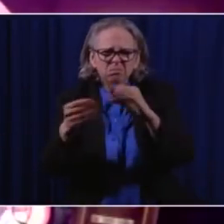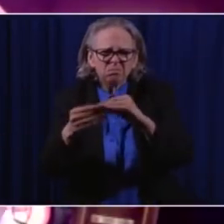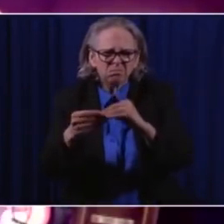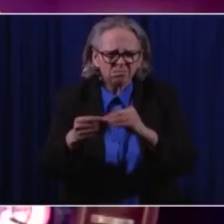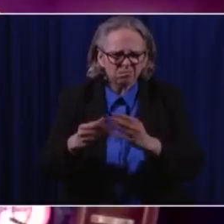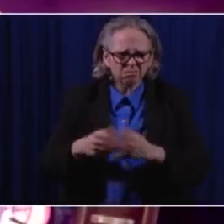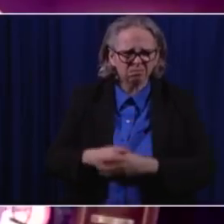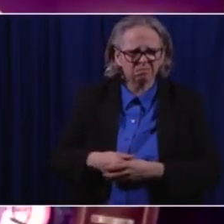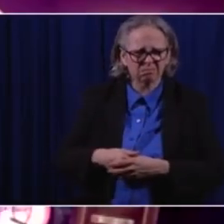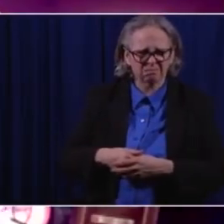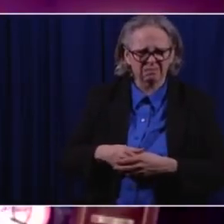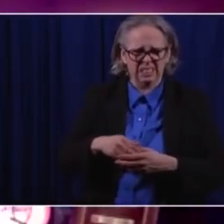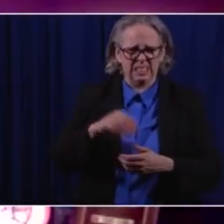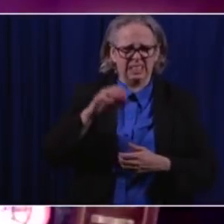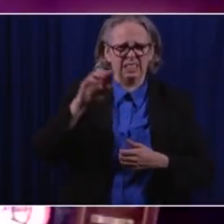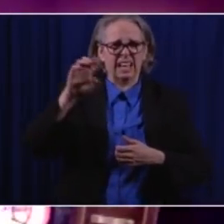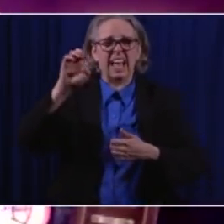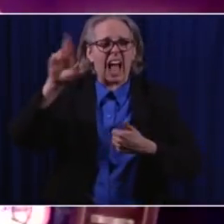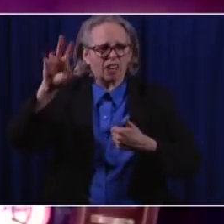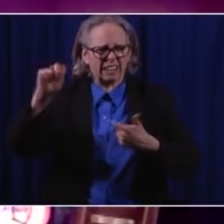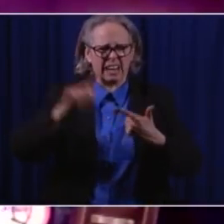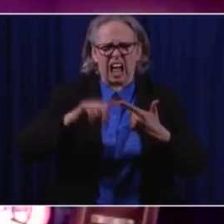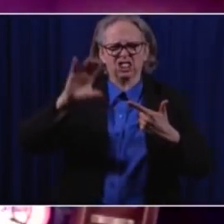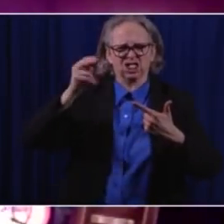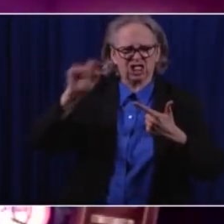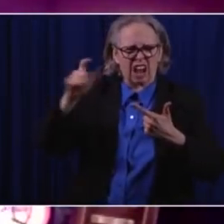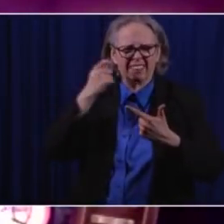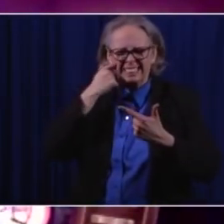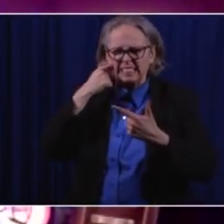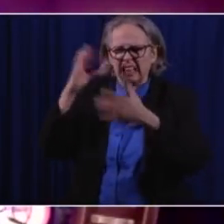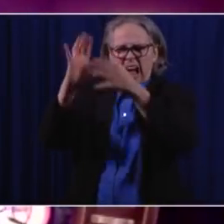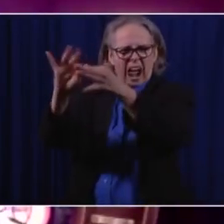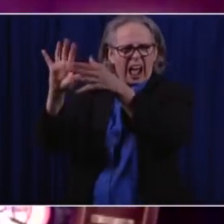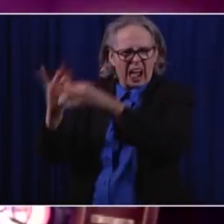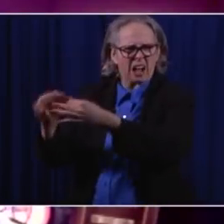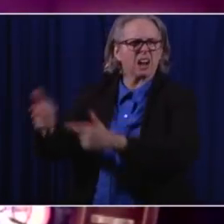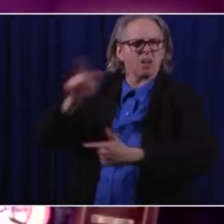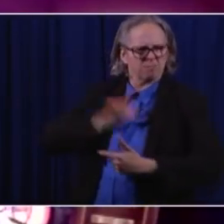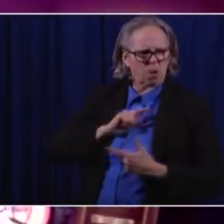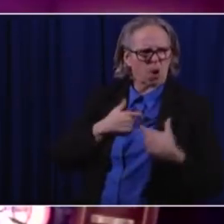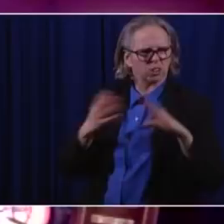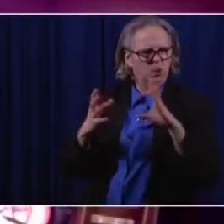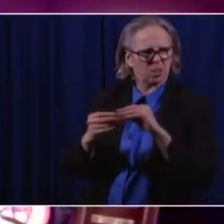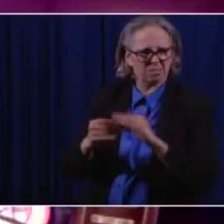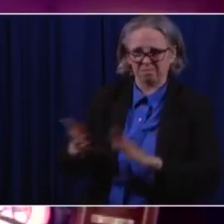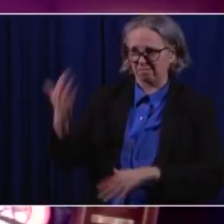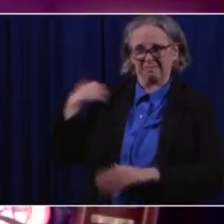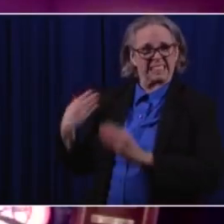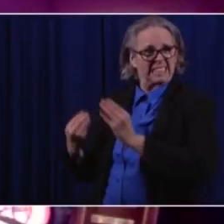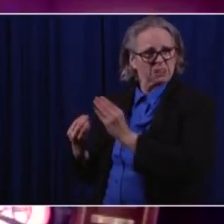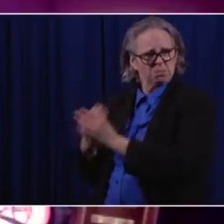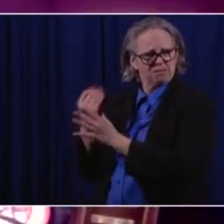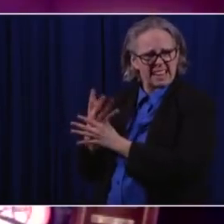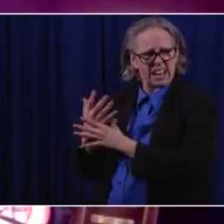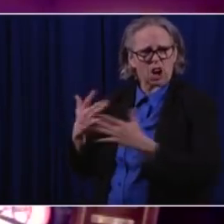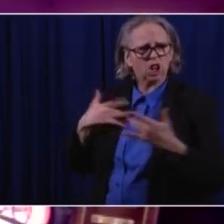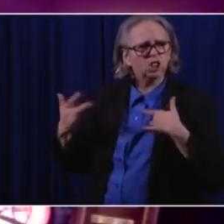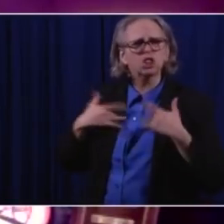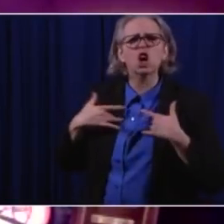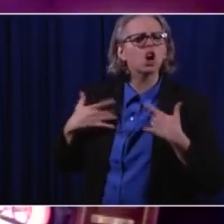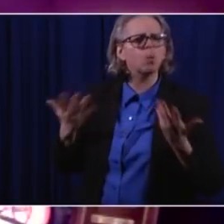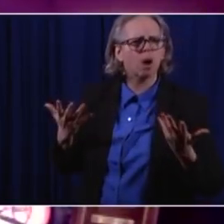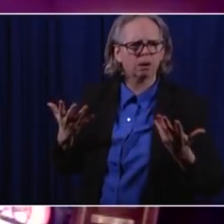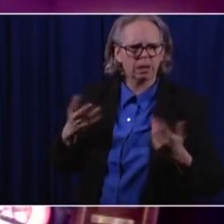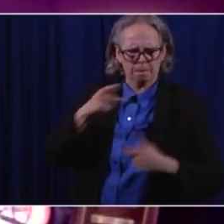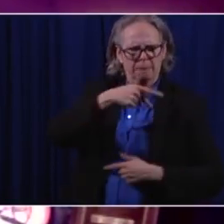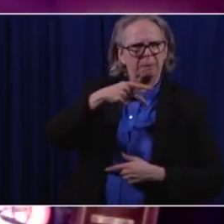and Cheryl spoke to this perfectly. But earlier in the experience, we were worried about PPE and supplies. That's not